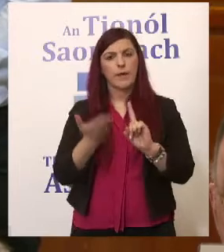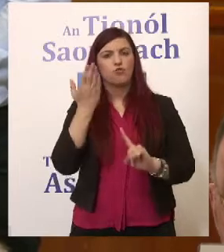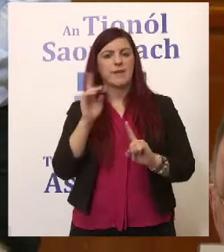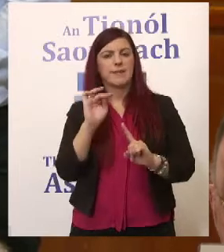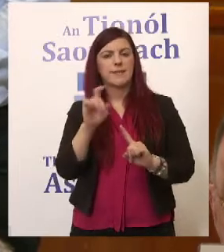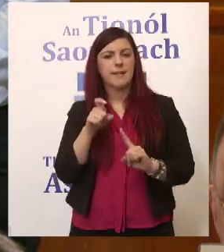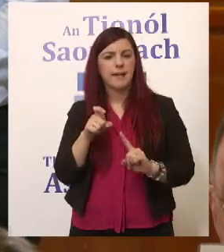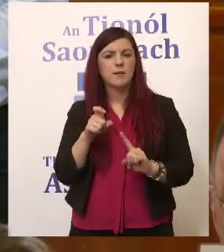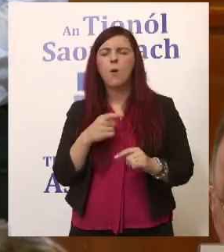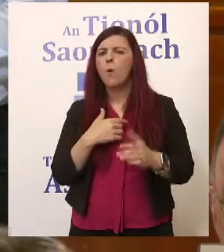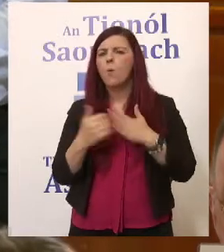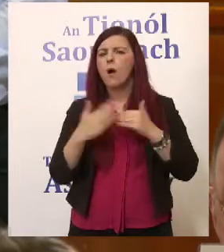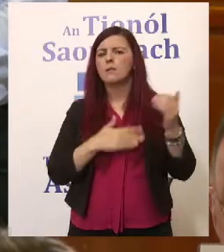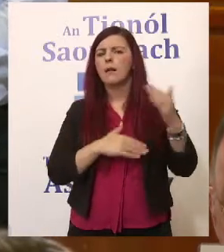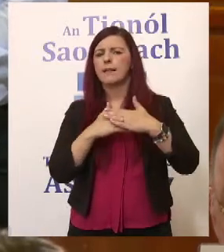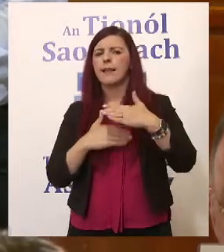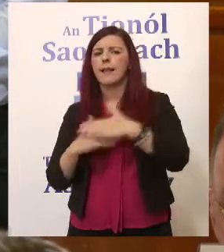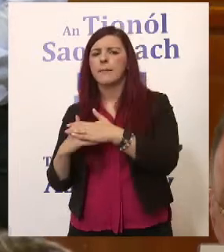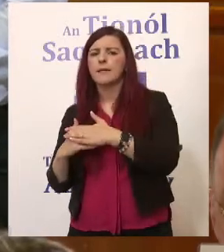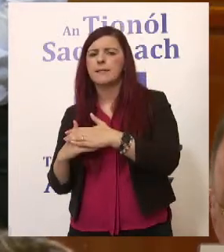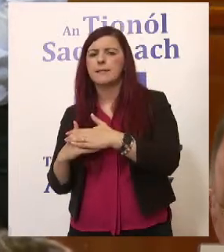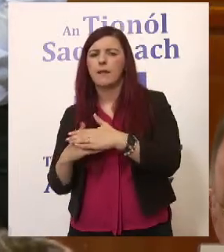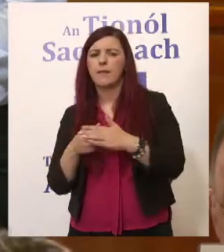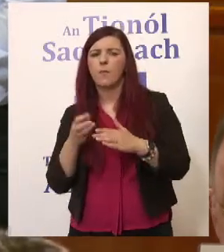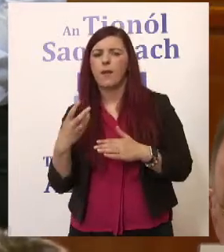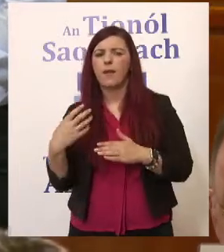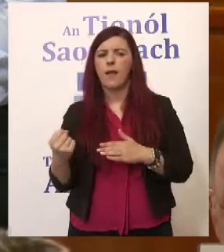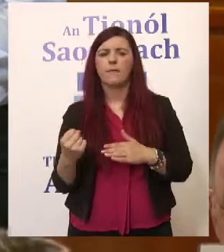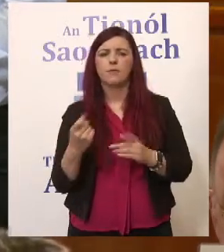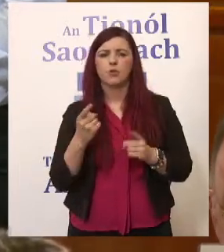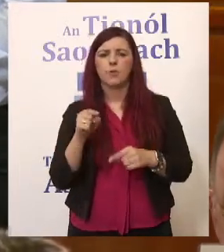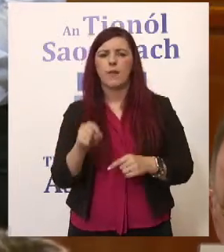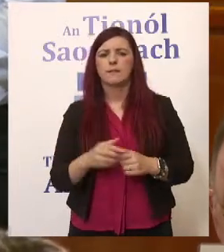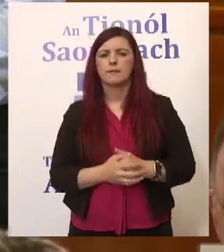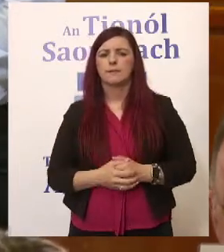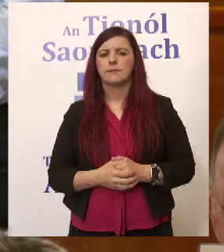what are the restrictions and limits that they would have in doing so?